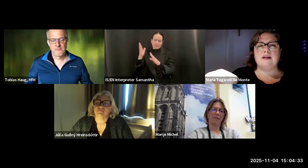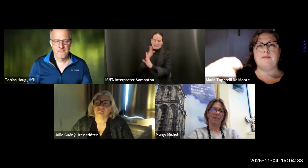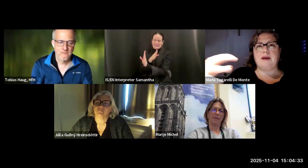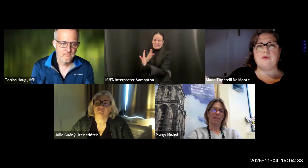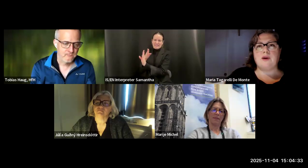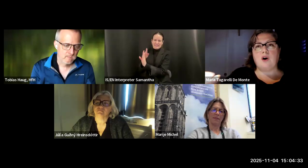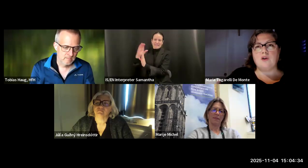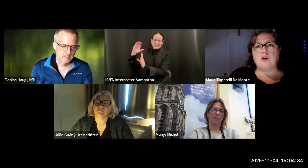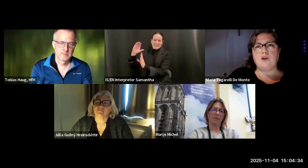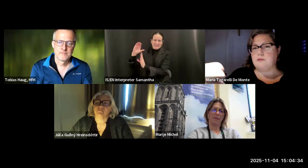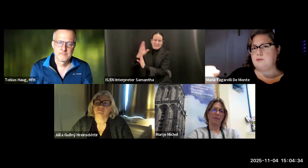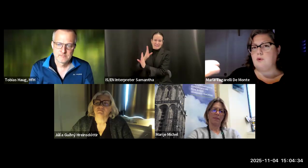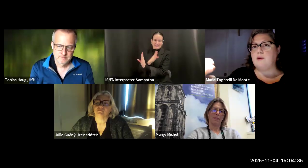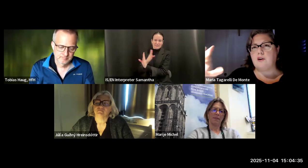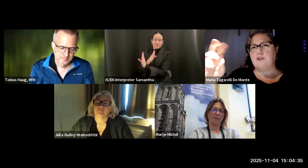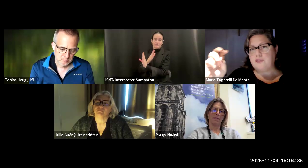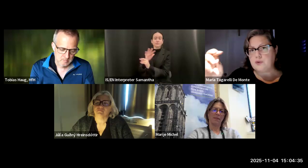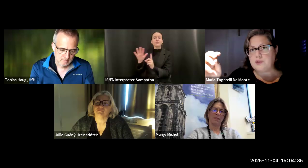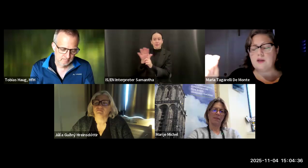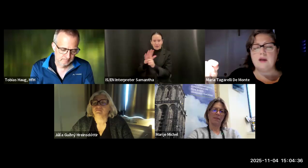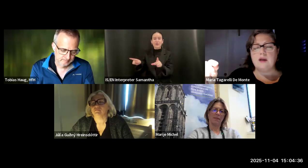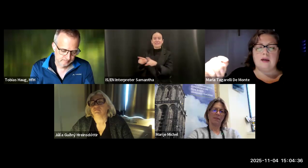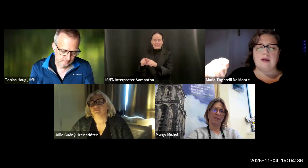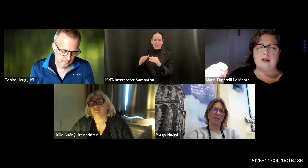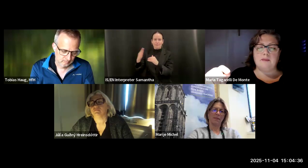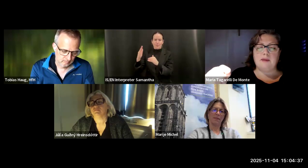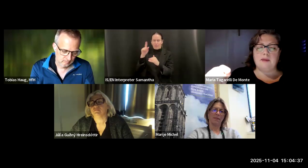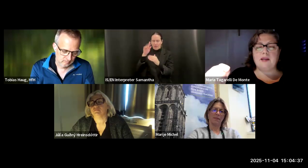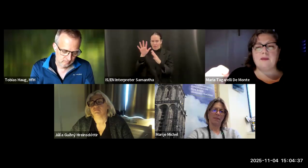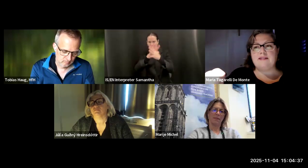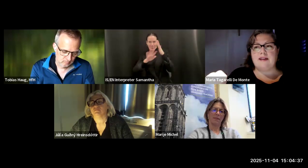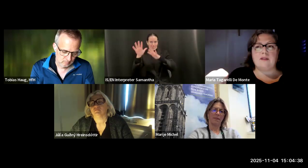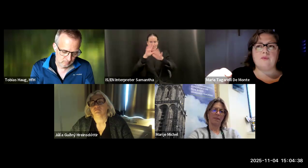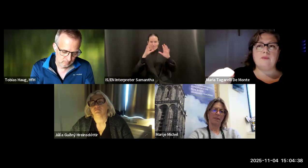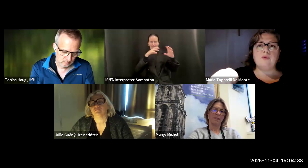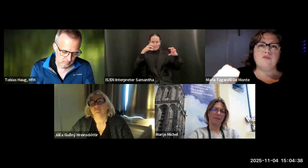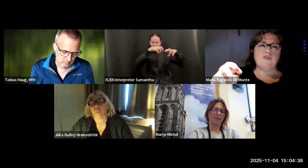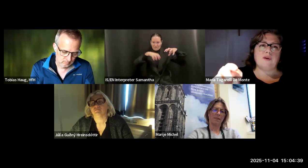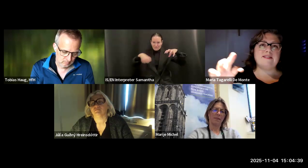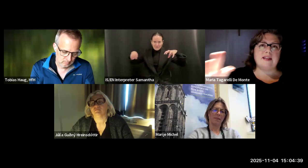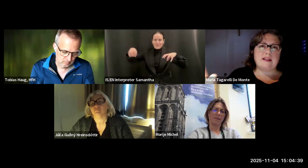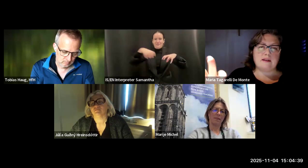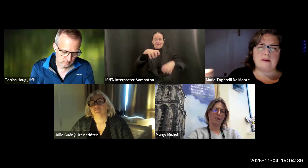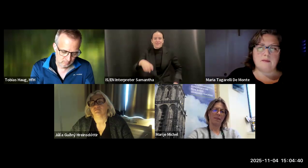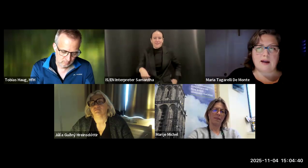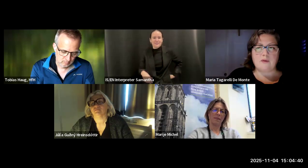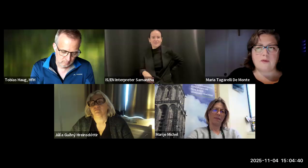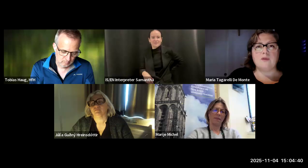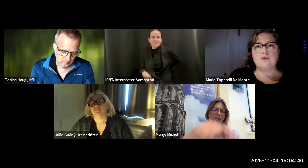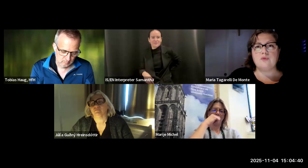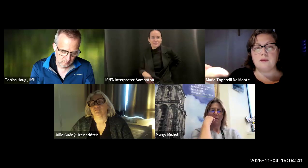level, the background also becomes more and more confusing, meaning by this that we move from a